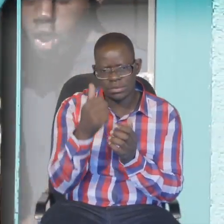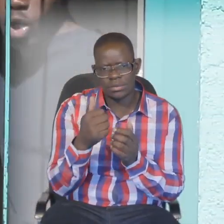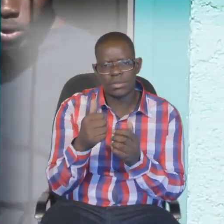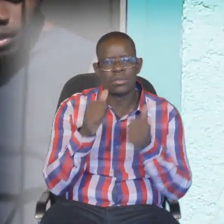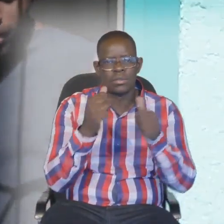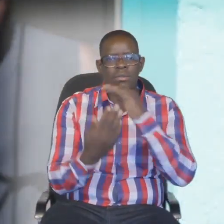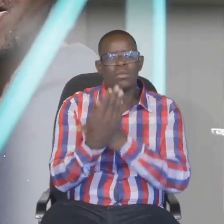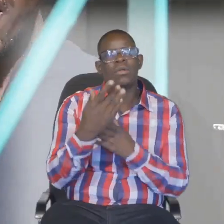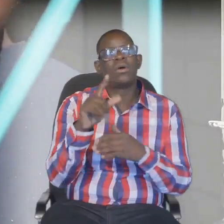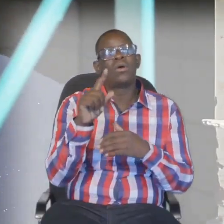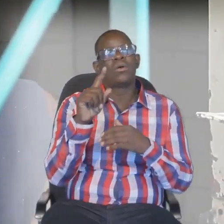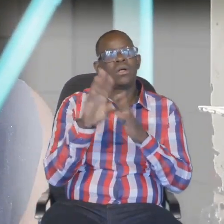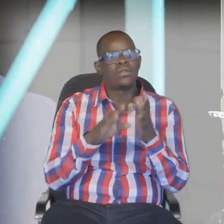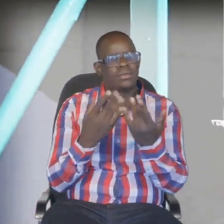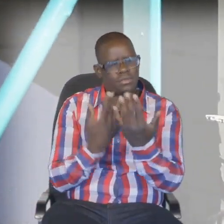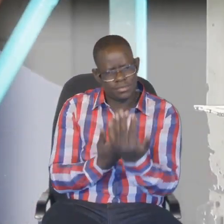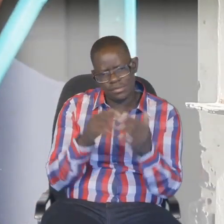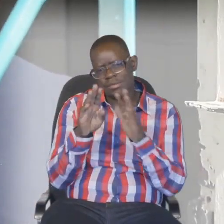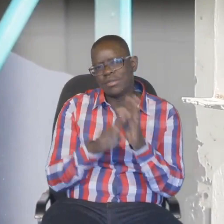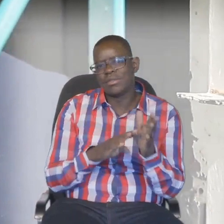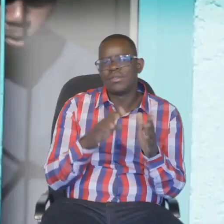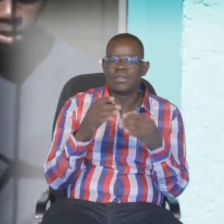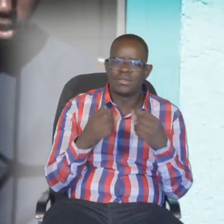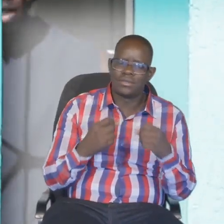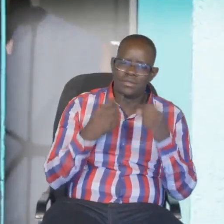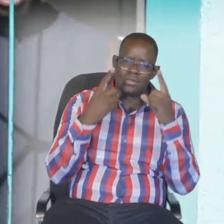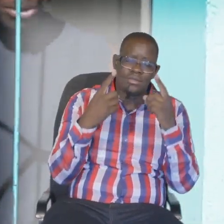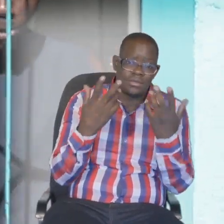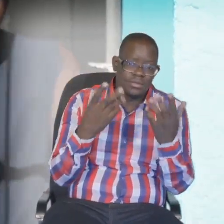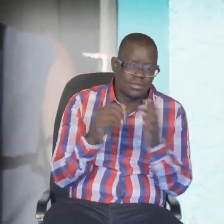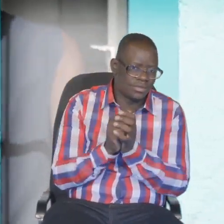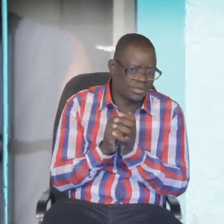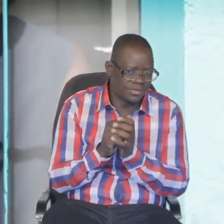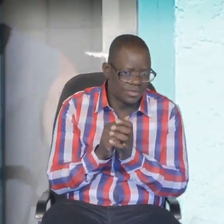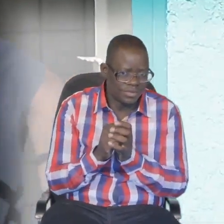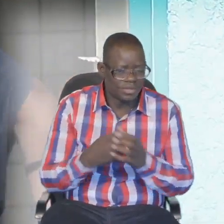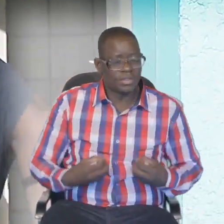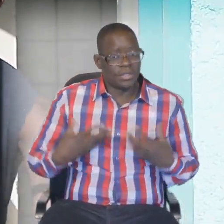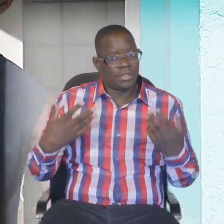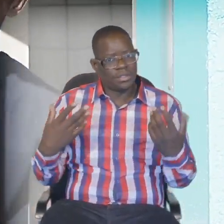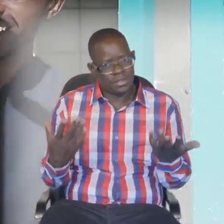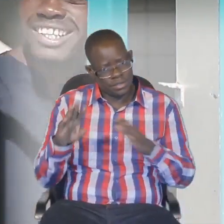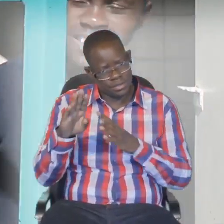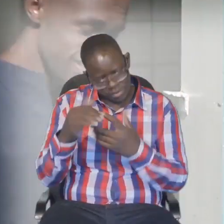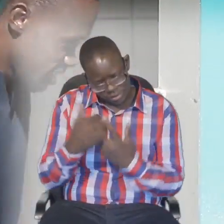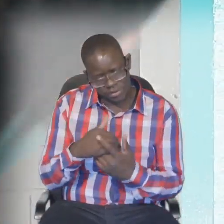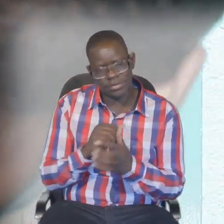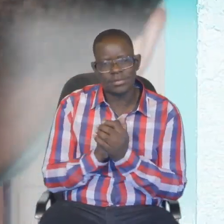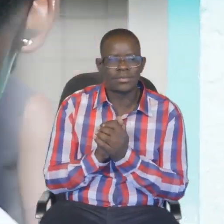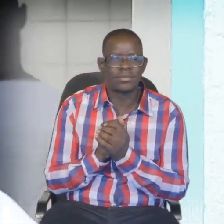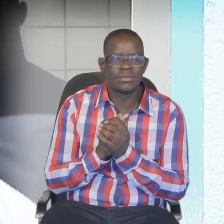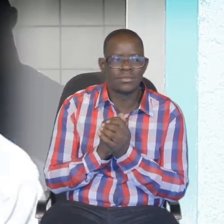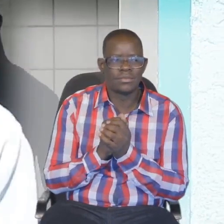Morning, Cecil. Oh, David, I wasn't expecting you. What a surprise. Good, how are you? I'm good, bro. What a surprise. Yeah. Come in.